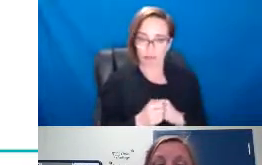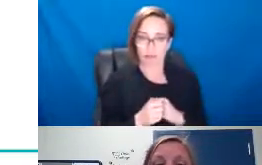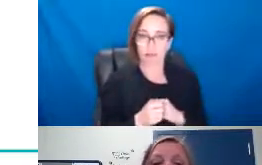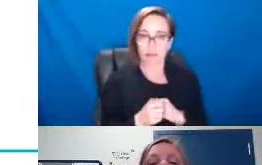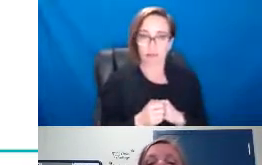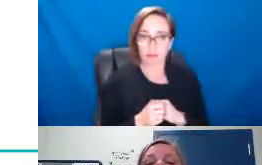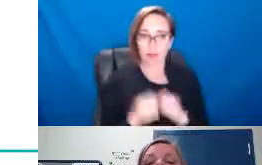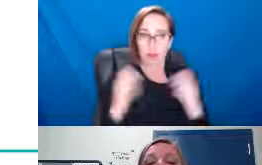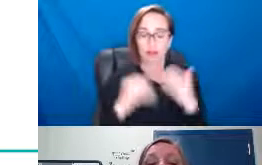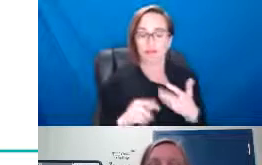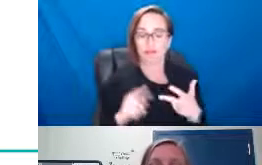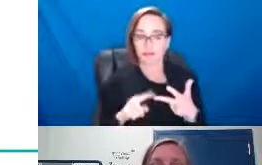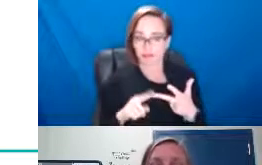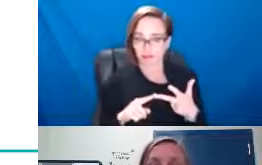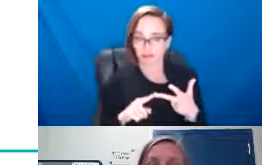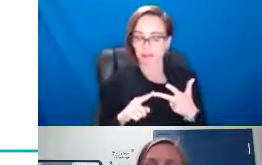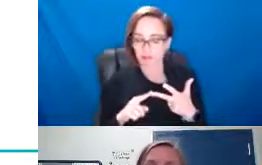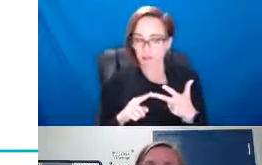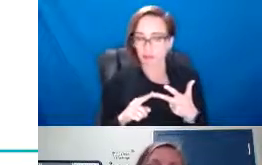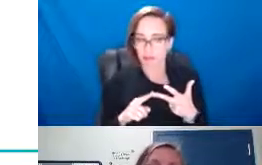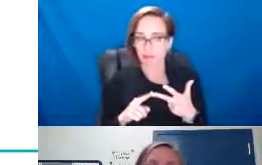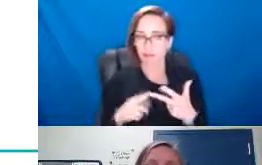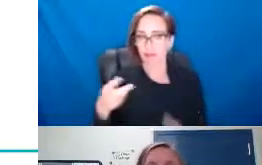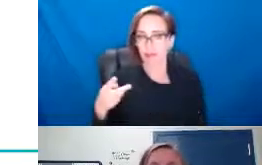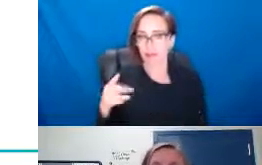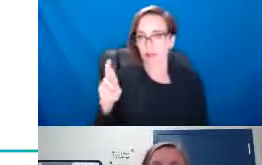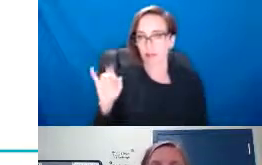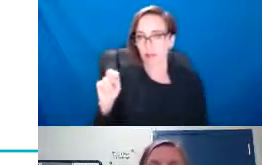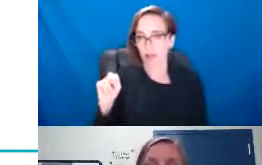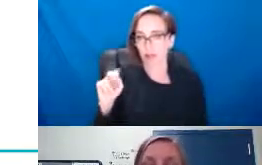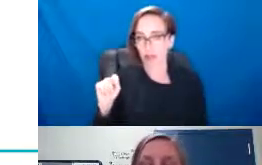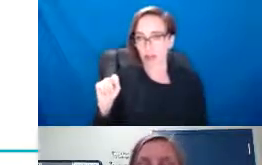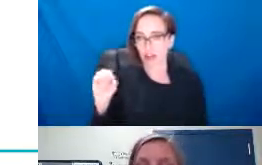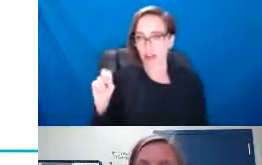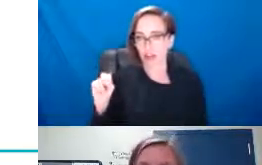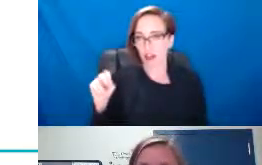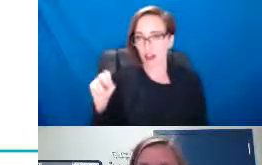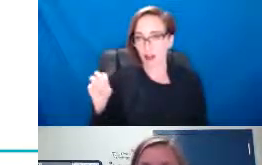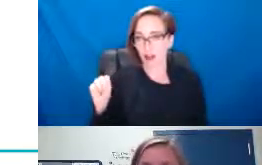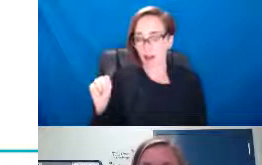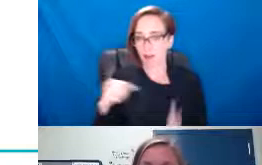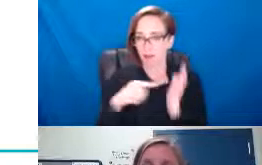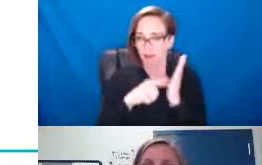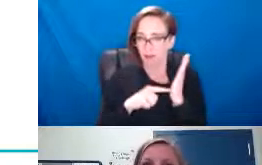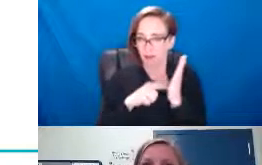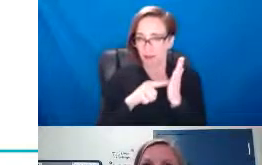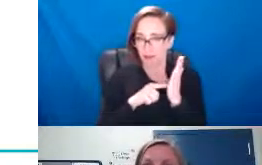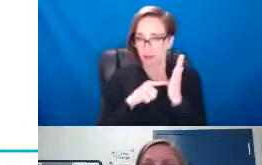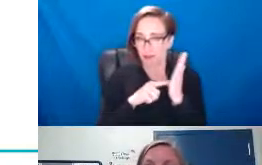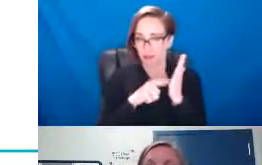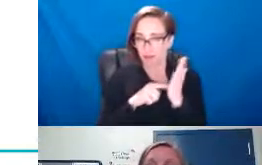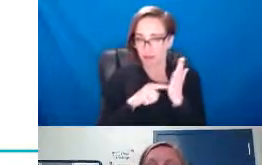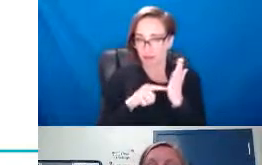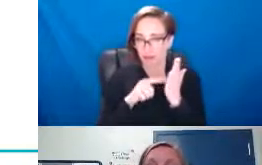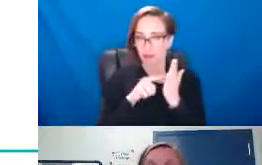And finally, print on palm. And the reason I gave this its own page is because this is a tool that